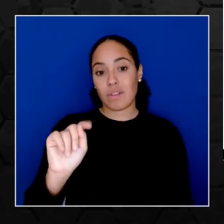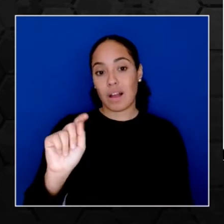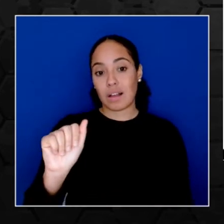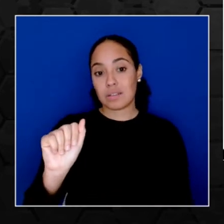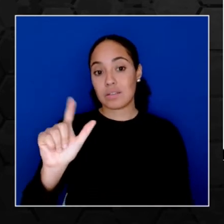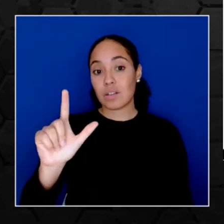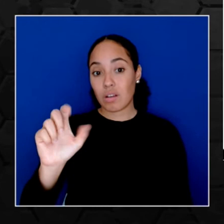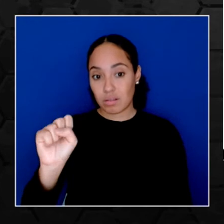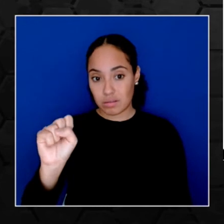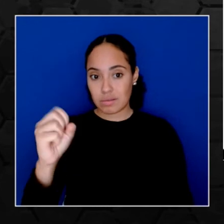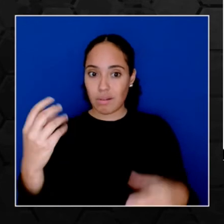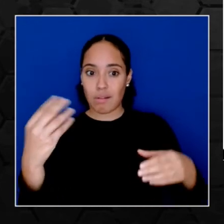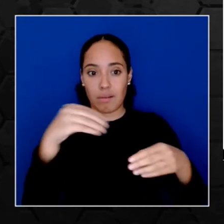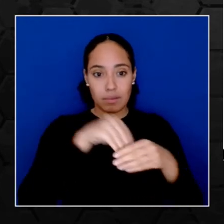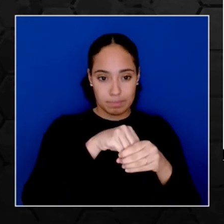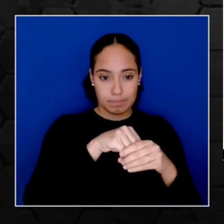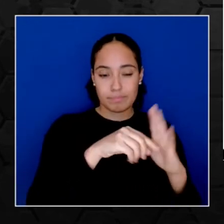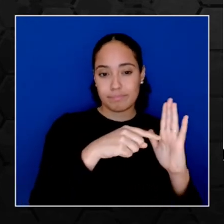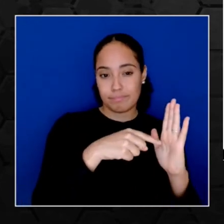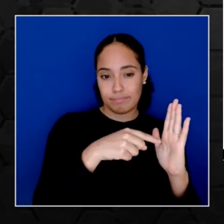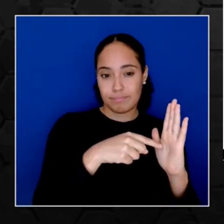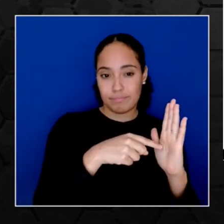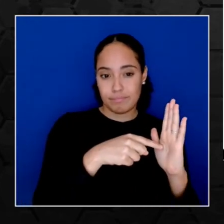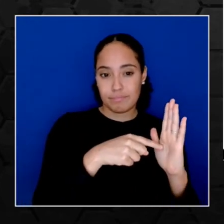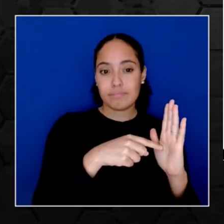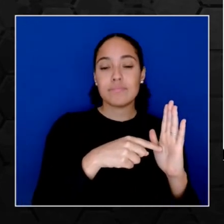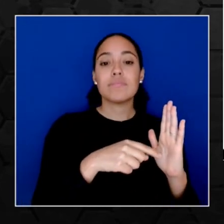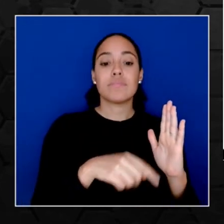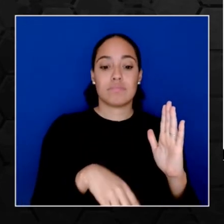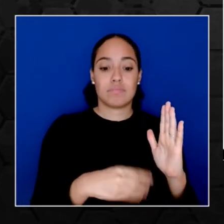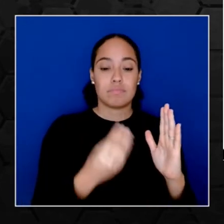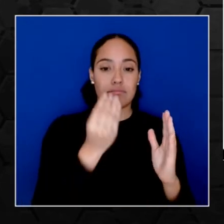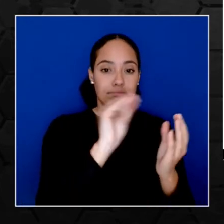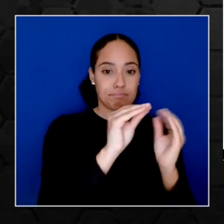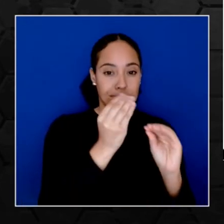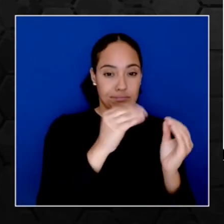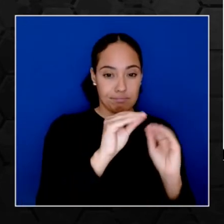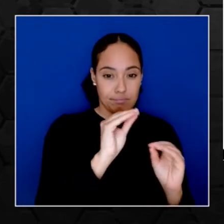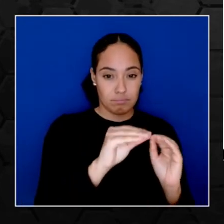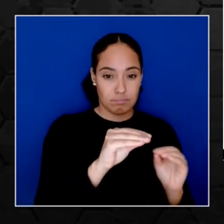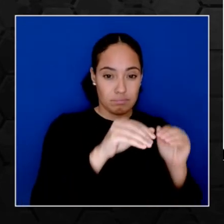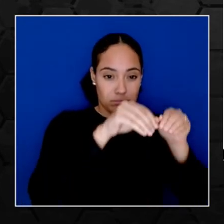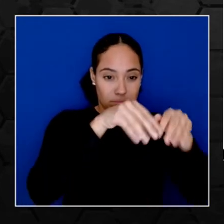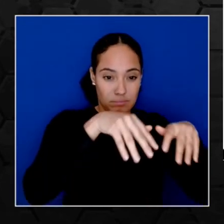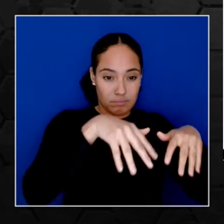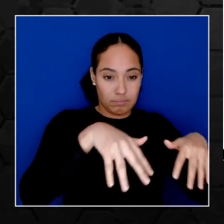we have to take the user's input as the word vitals for it to go to the interrupting scenario.